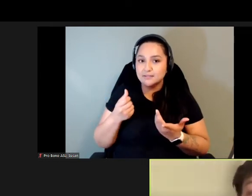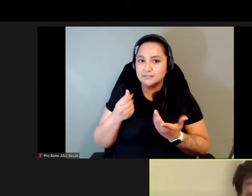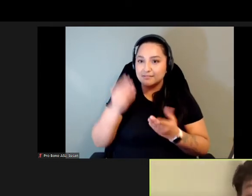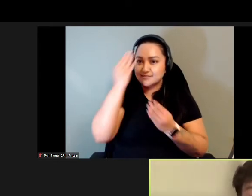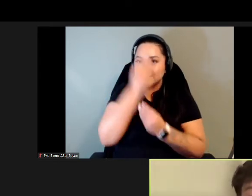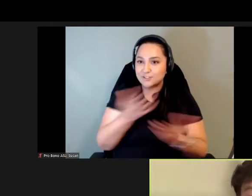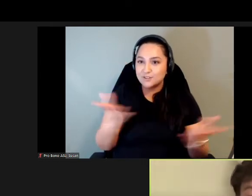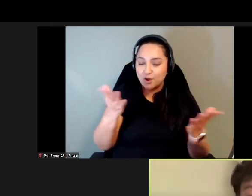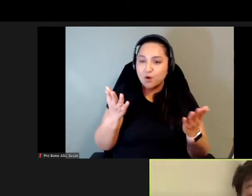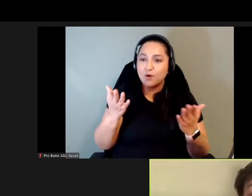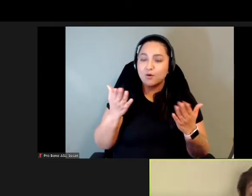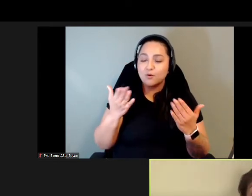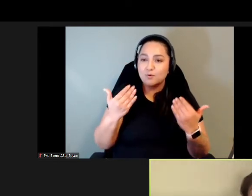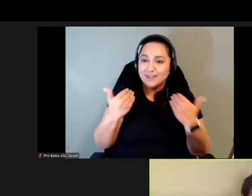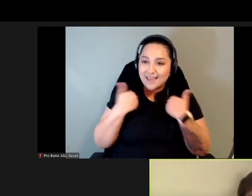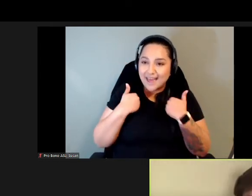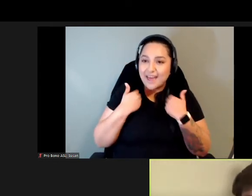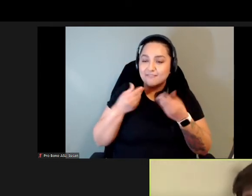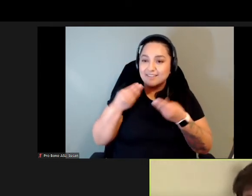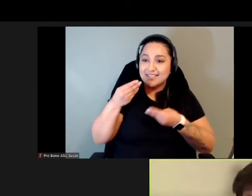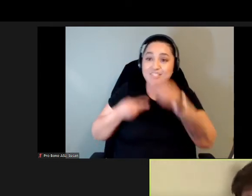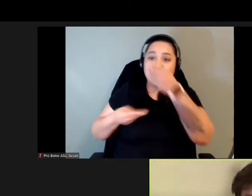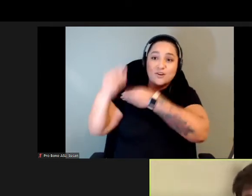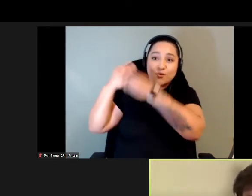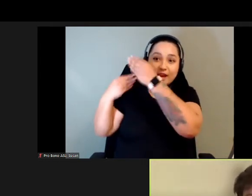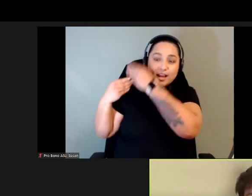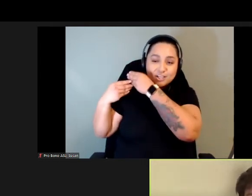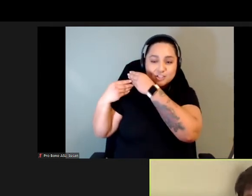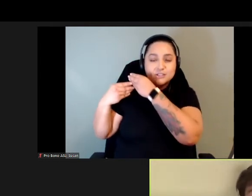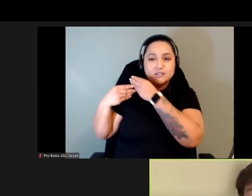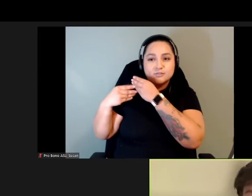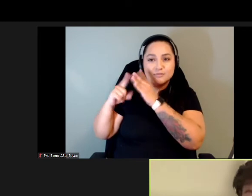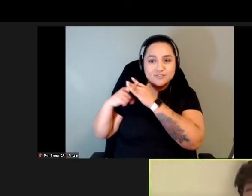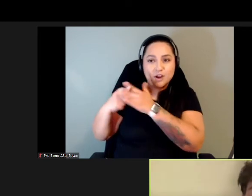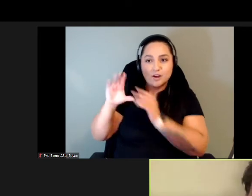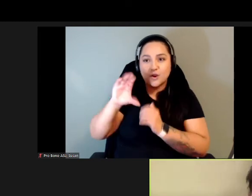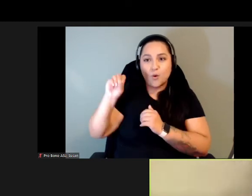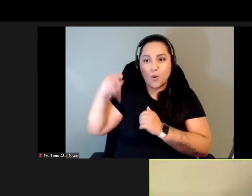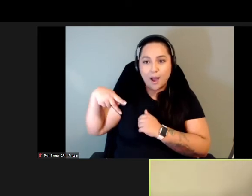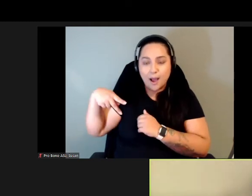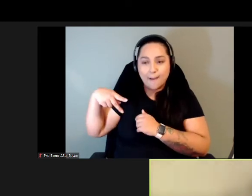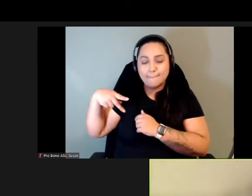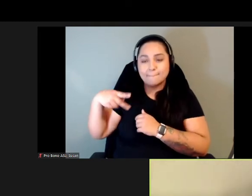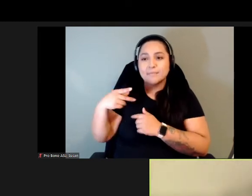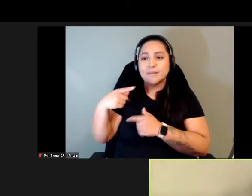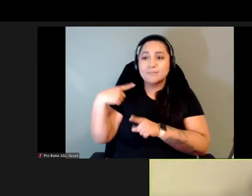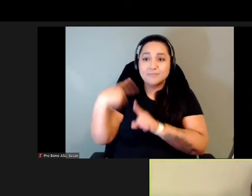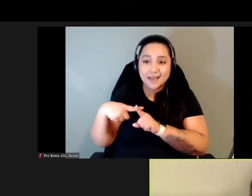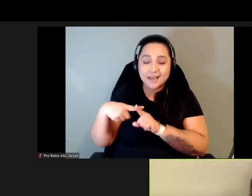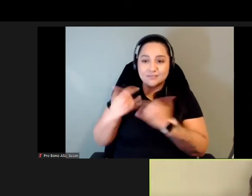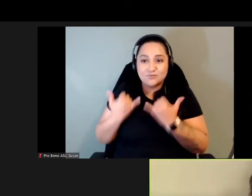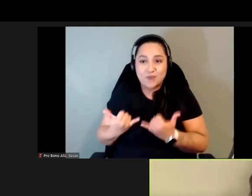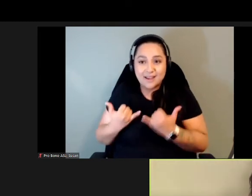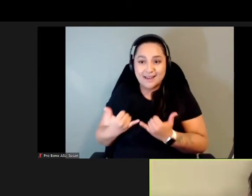the cooperative movement, and you're innovating in arts and culture right now. So yeah, we hope we can keep working